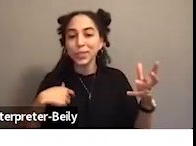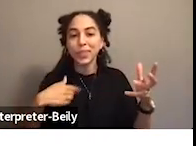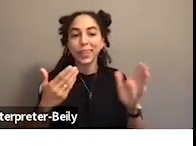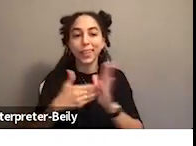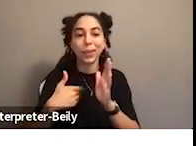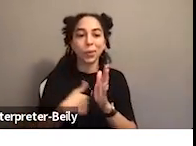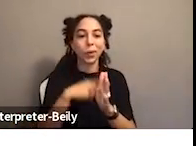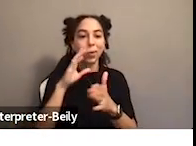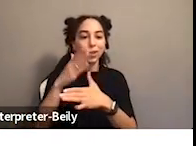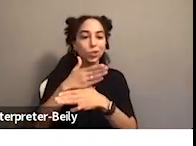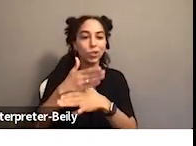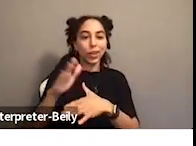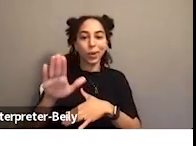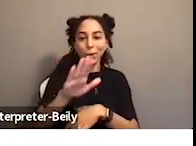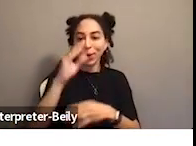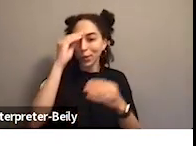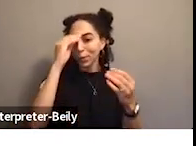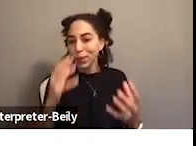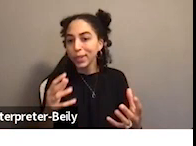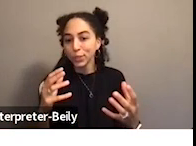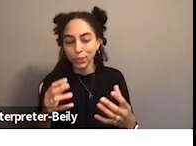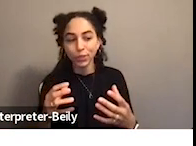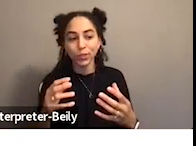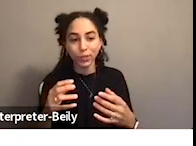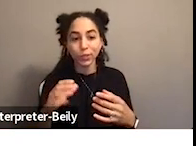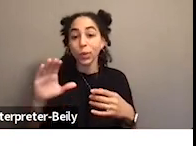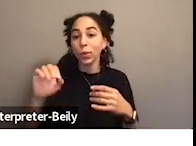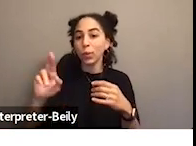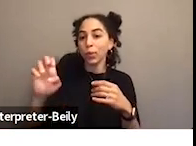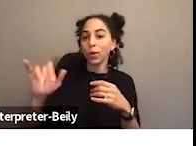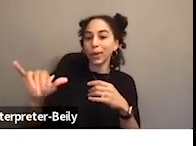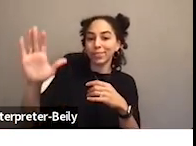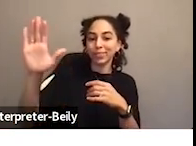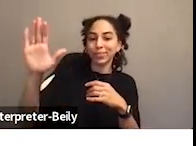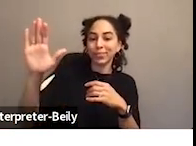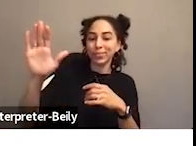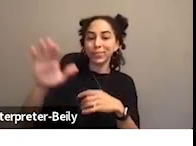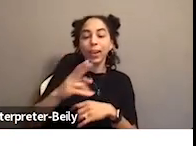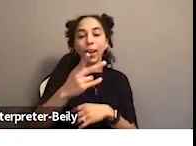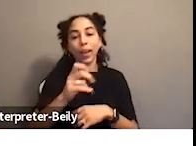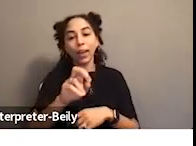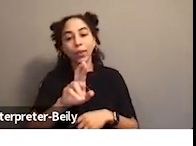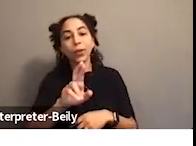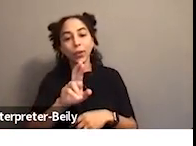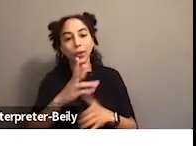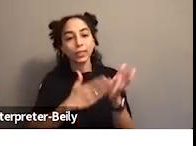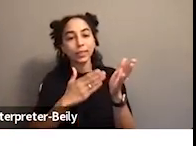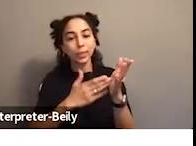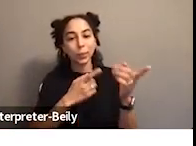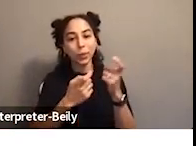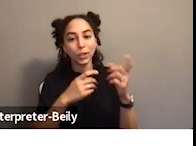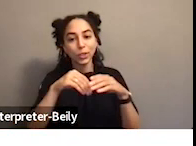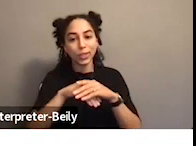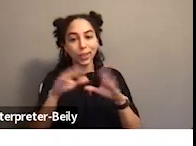will share your information and oh, Corey has a hand up. Yeah, there are some questions here in the chat I